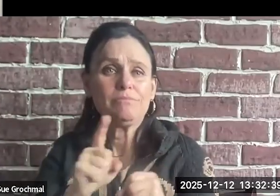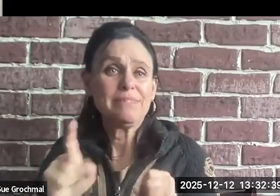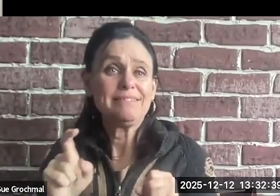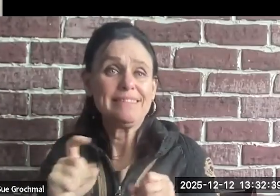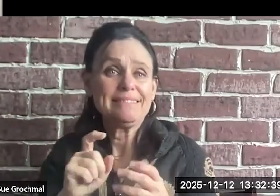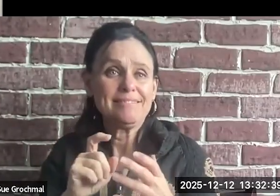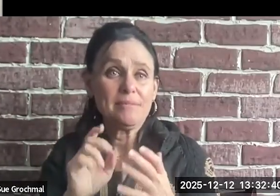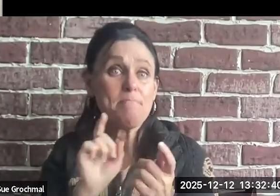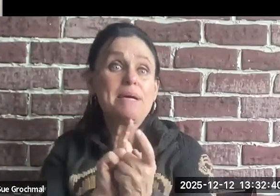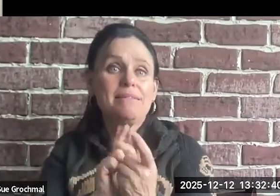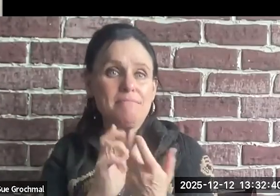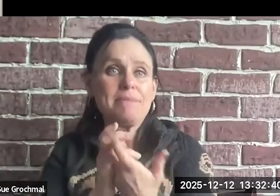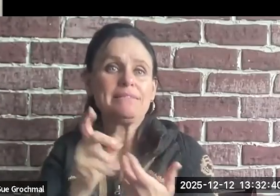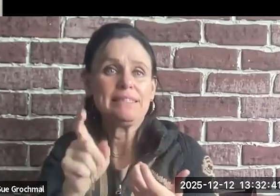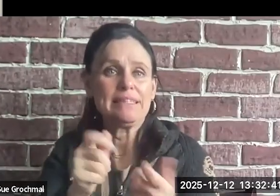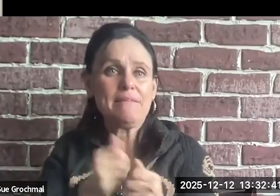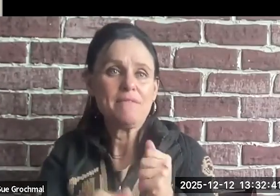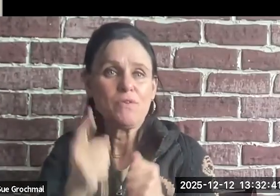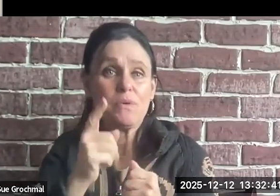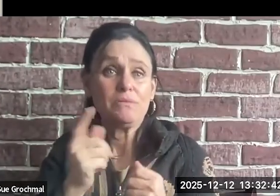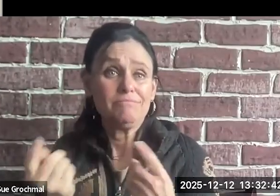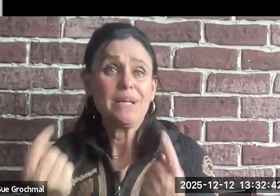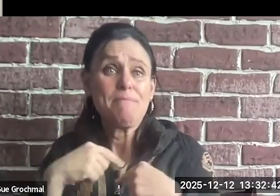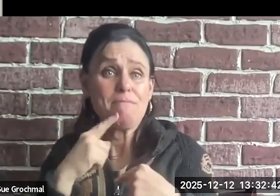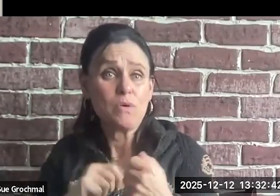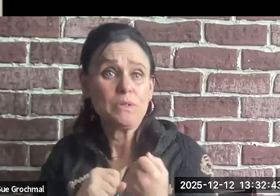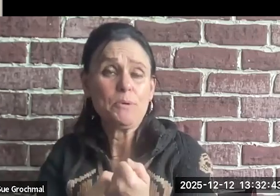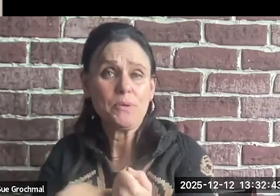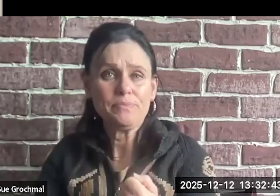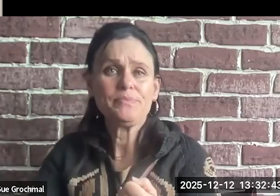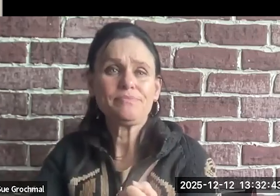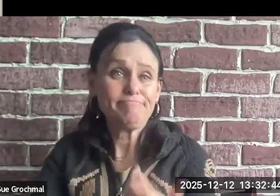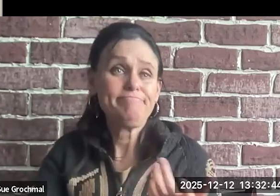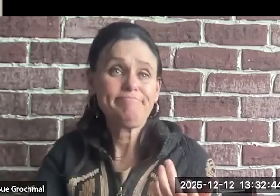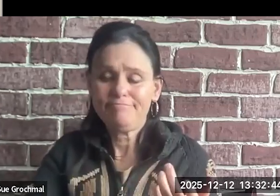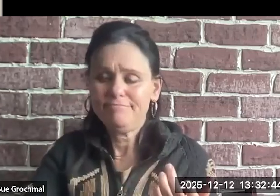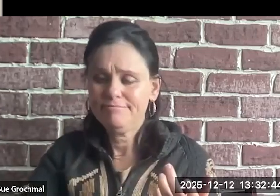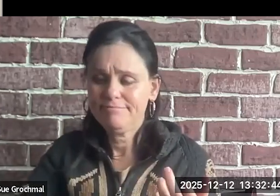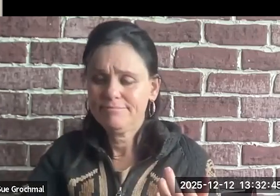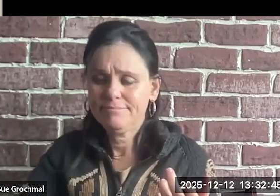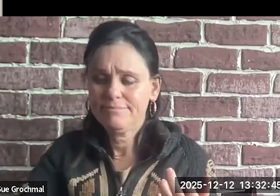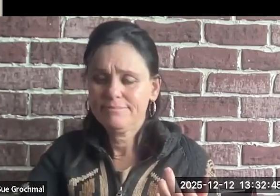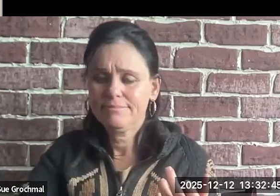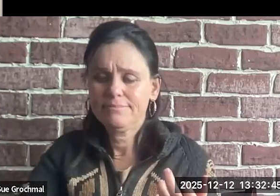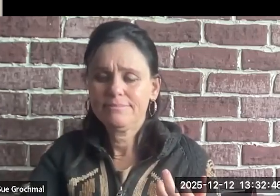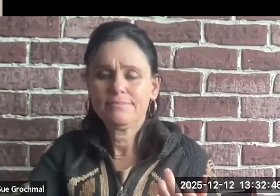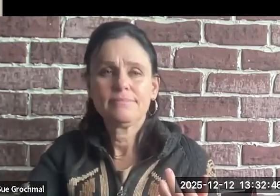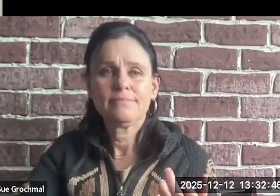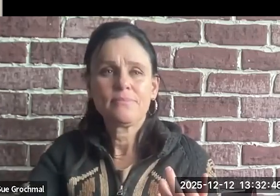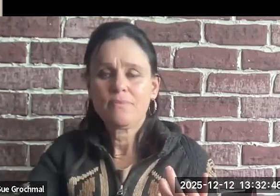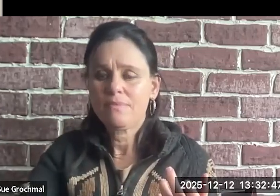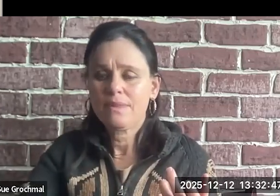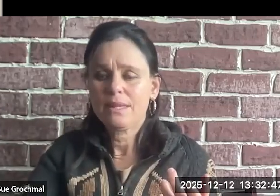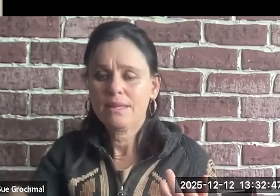needs of everybody who is coming to us for support, to make sure that, you know, we're responding to